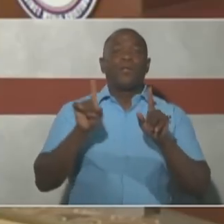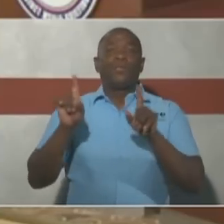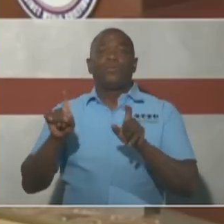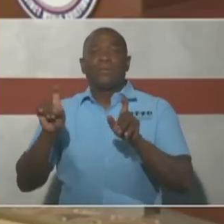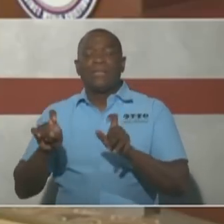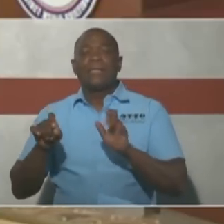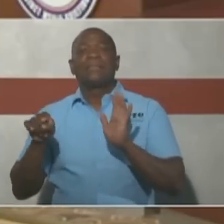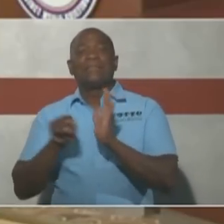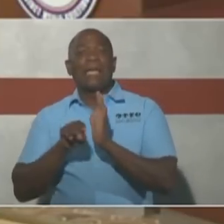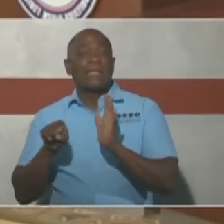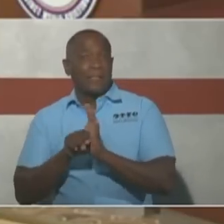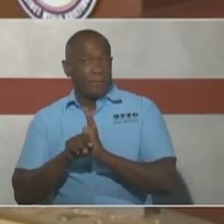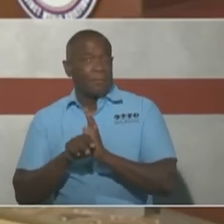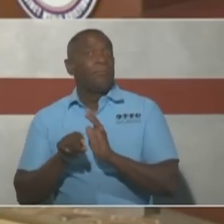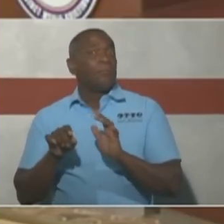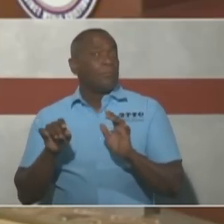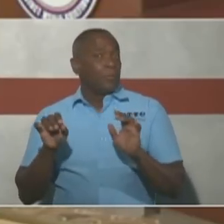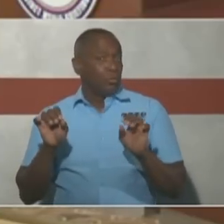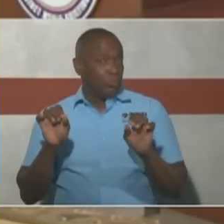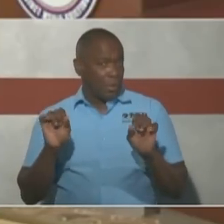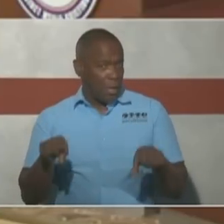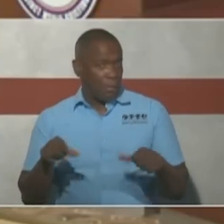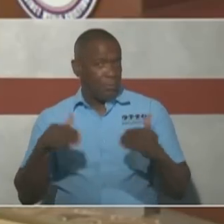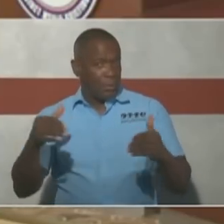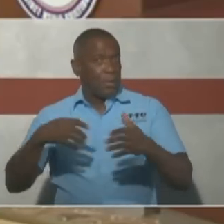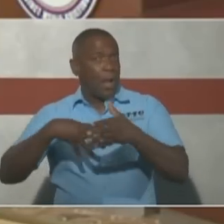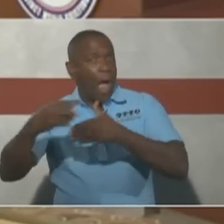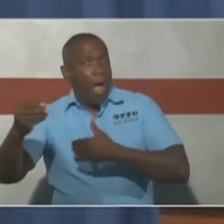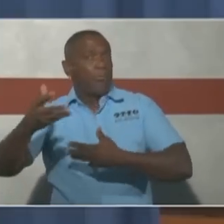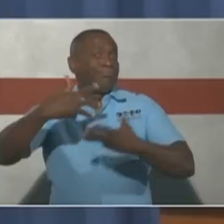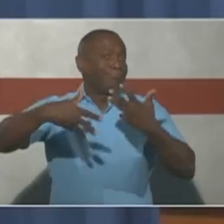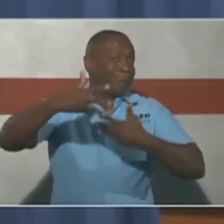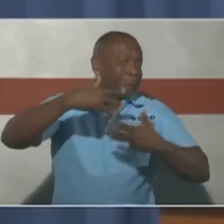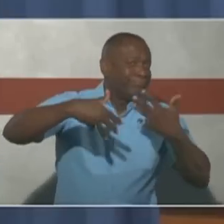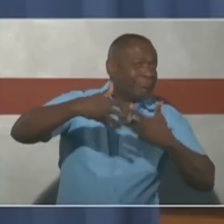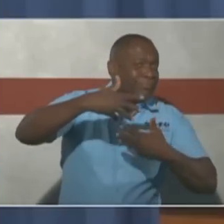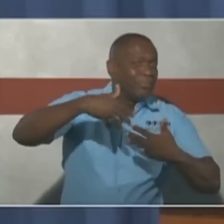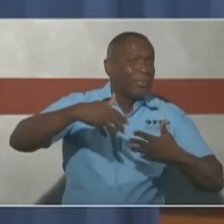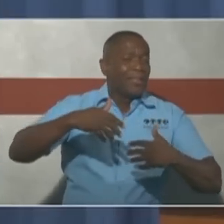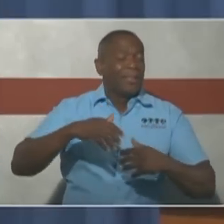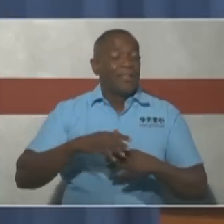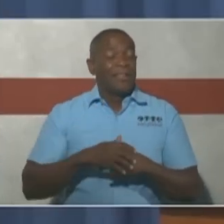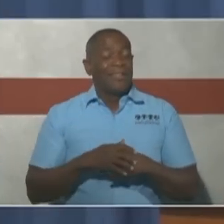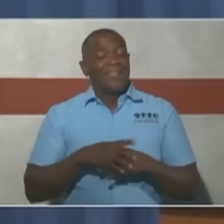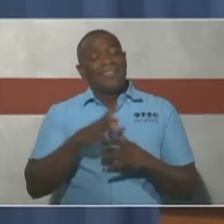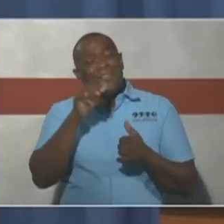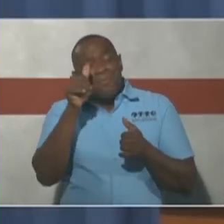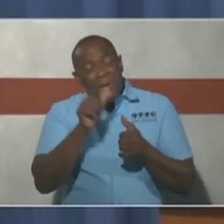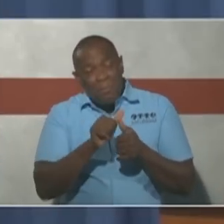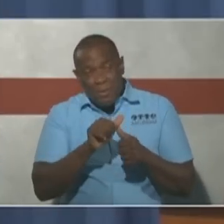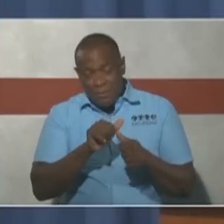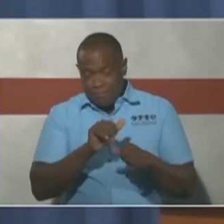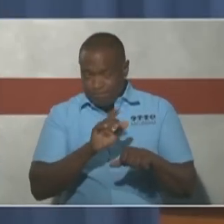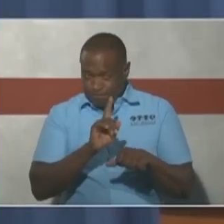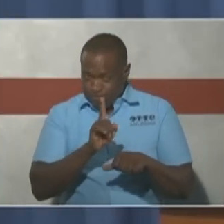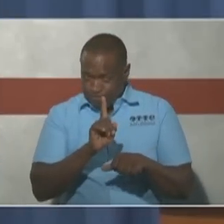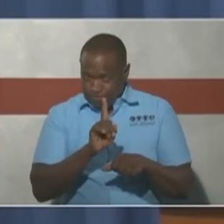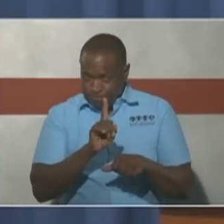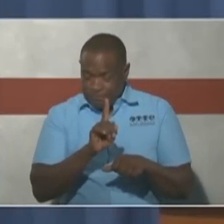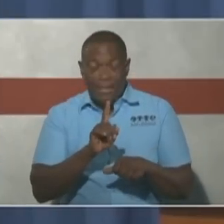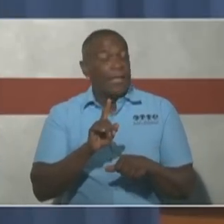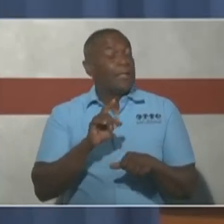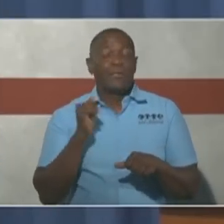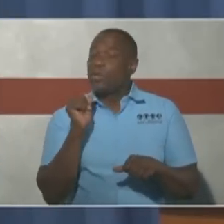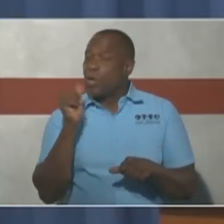up very low levels of the virus. But generally speaking, with Omicron, once you have those symptoms on you, the self-tests have performed generally